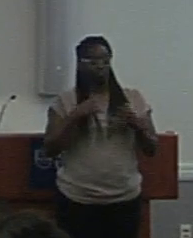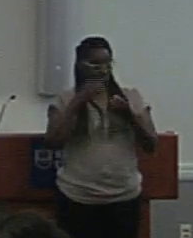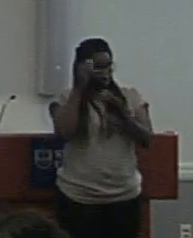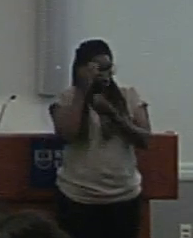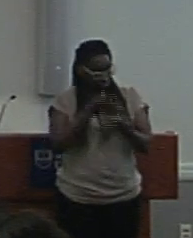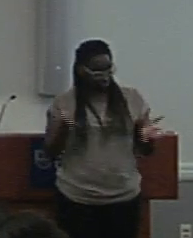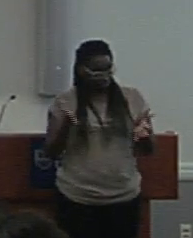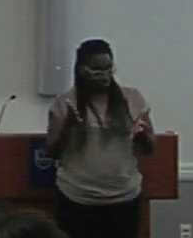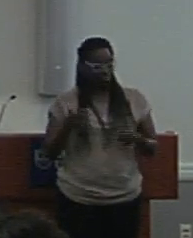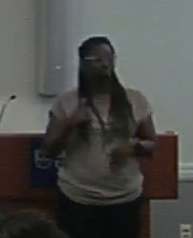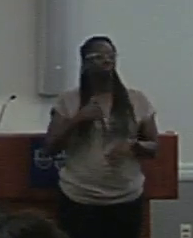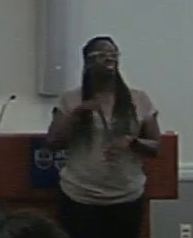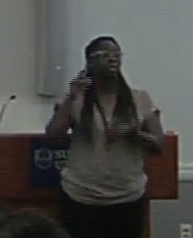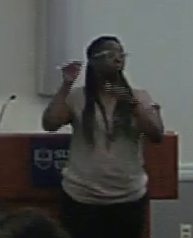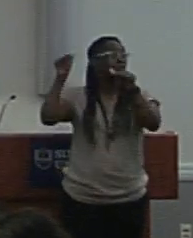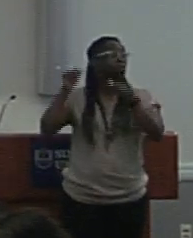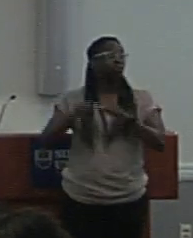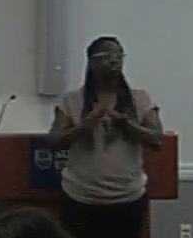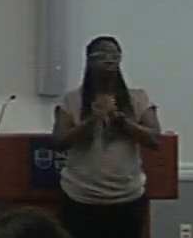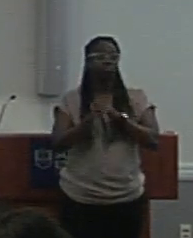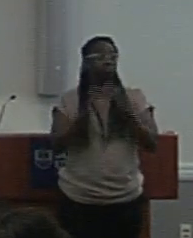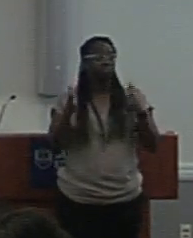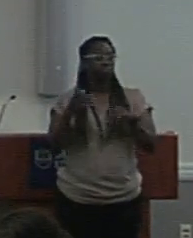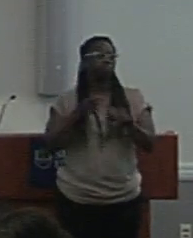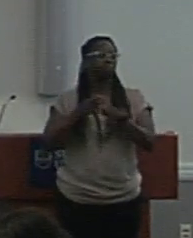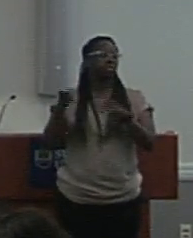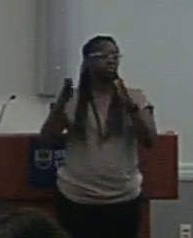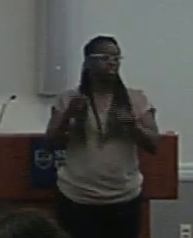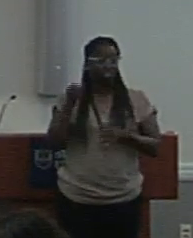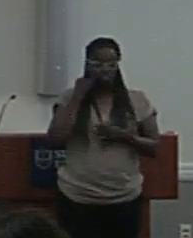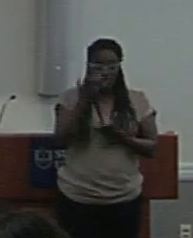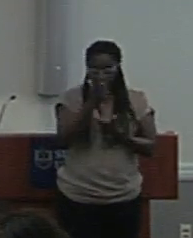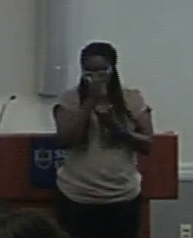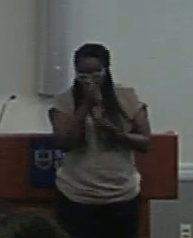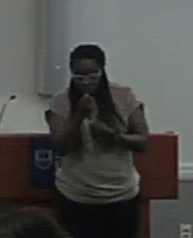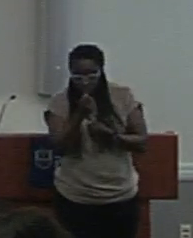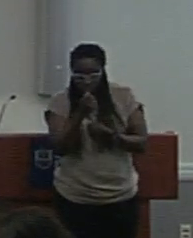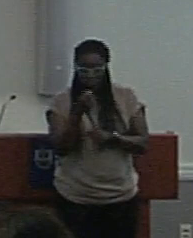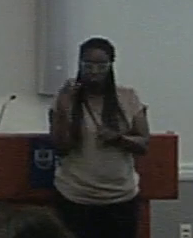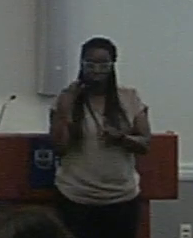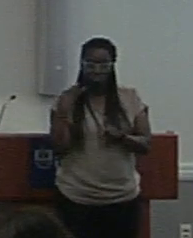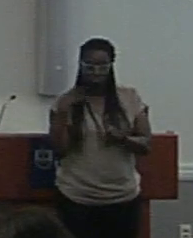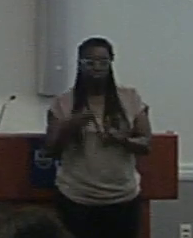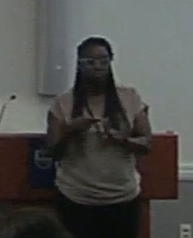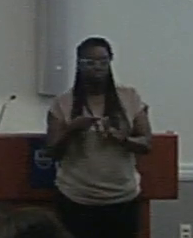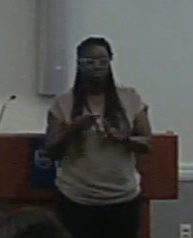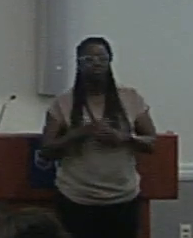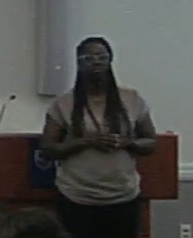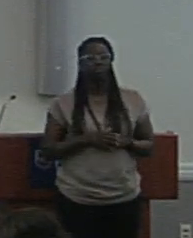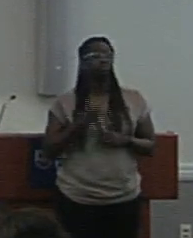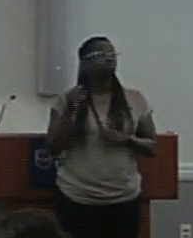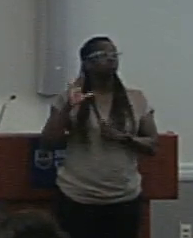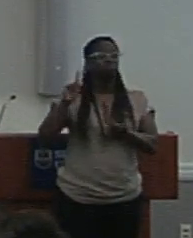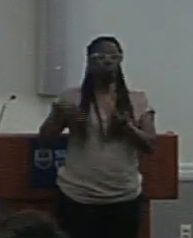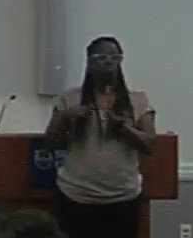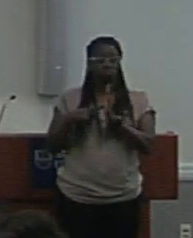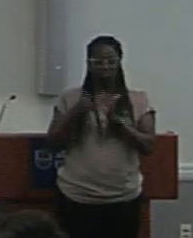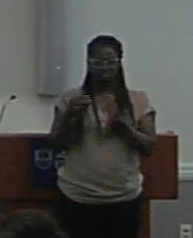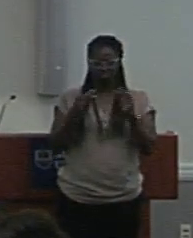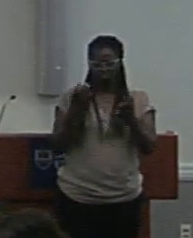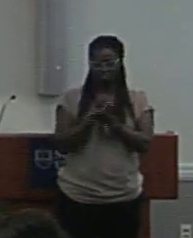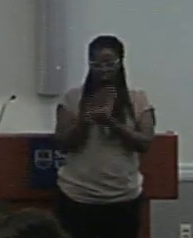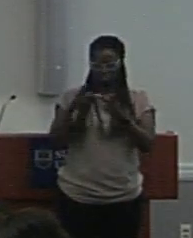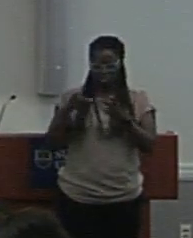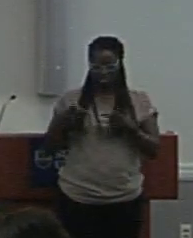for a training specialist. So if anyone's interested in applying, this person will help to develop